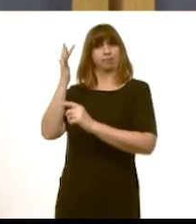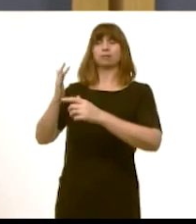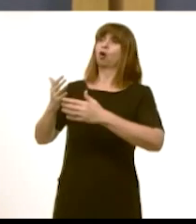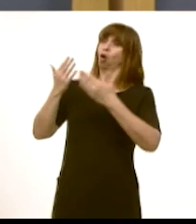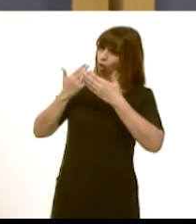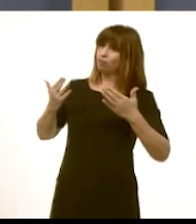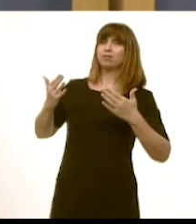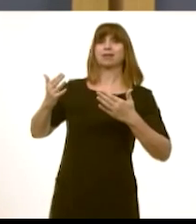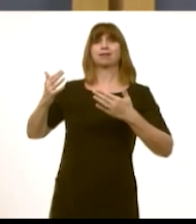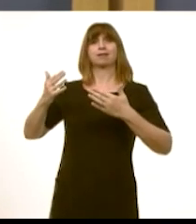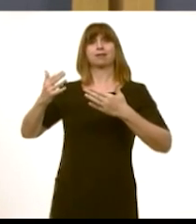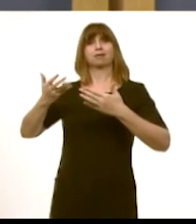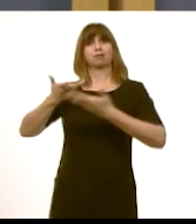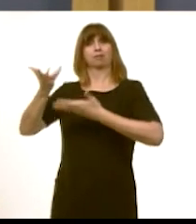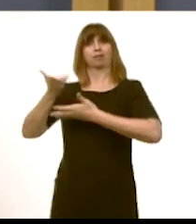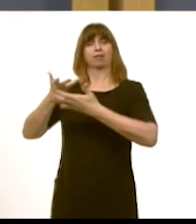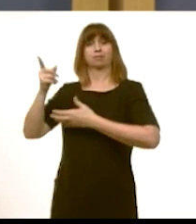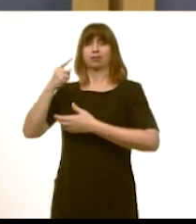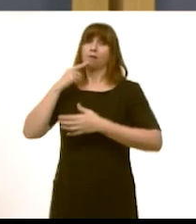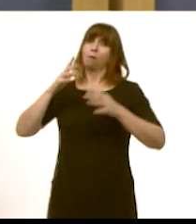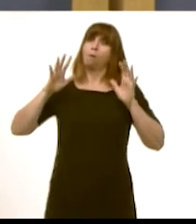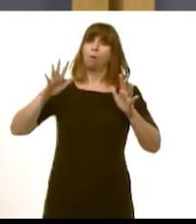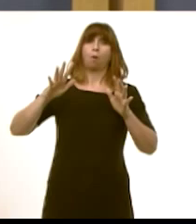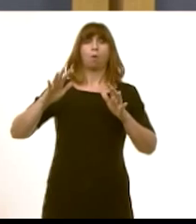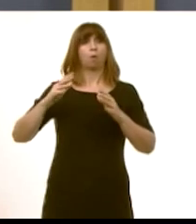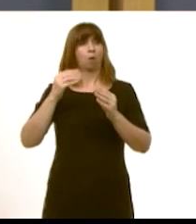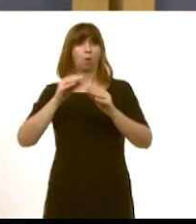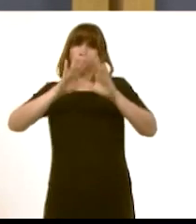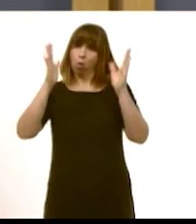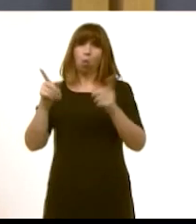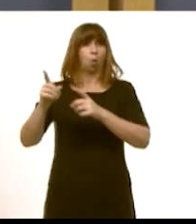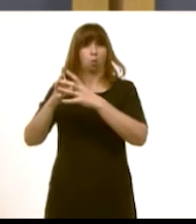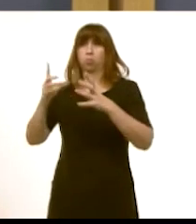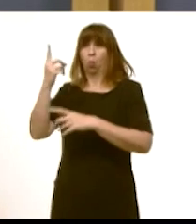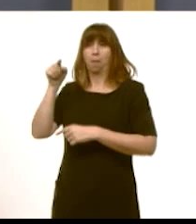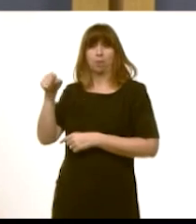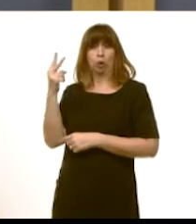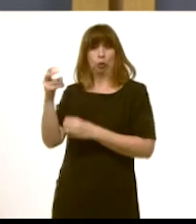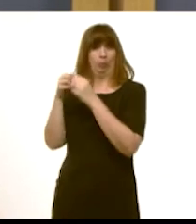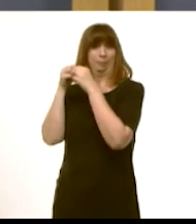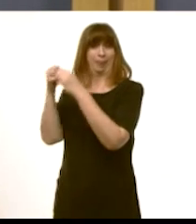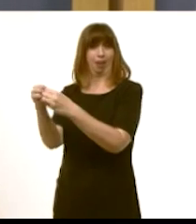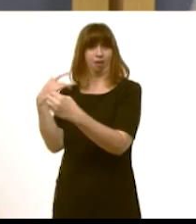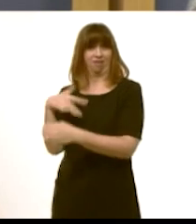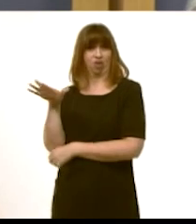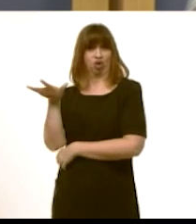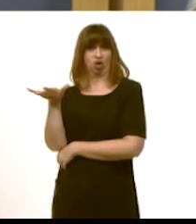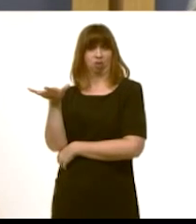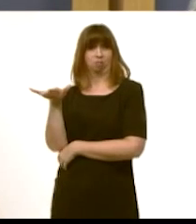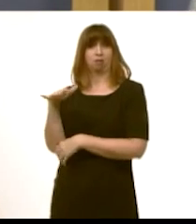to Wales, has said, India is a key player in the global economy with a population of 1.2 billion and a